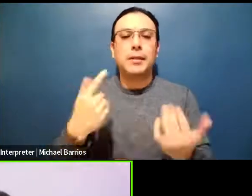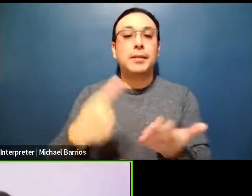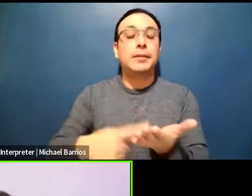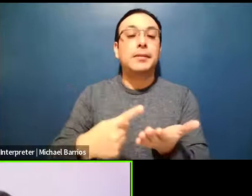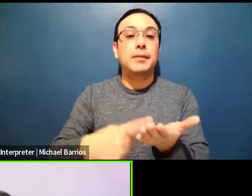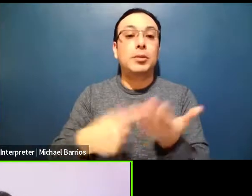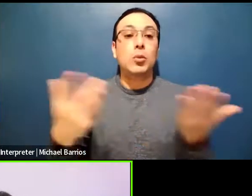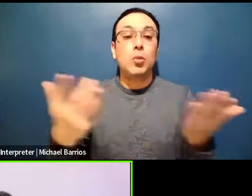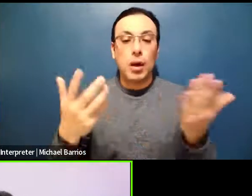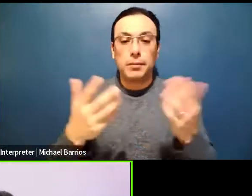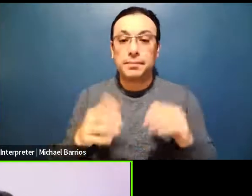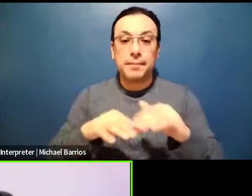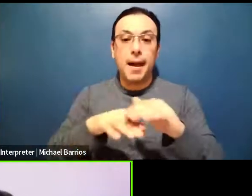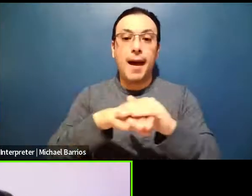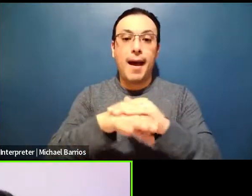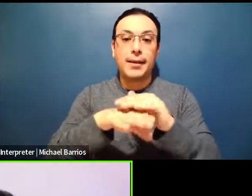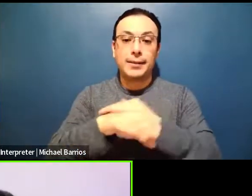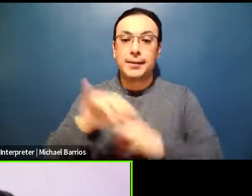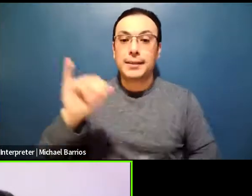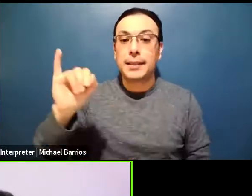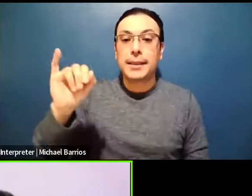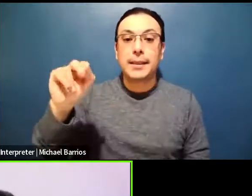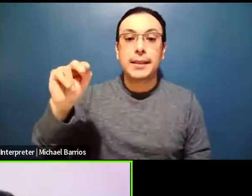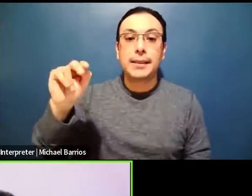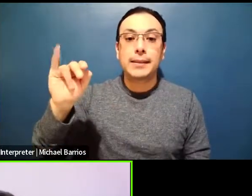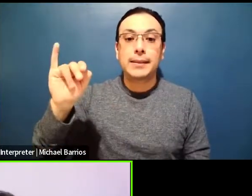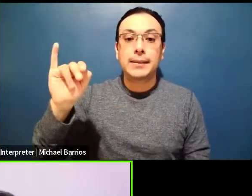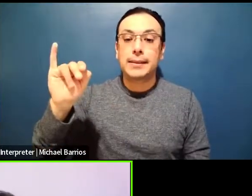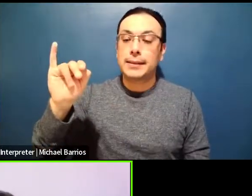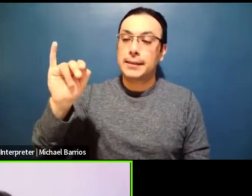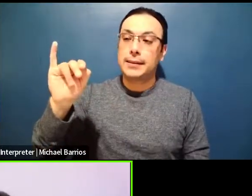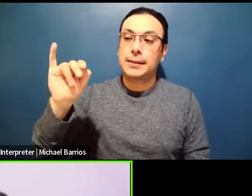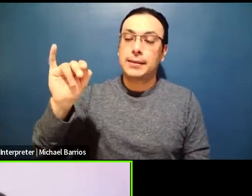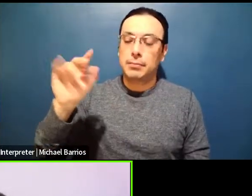intimacy, and this is called Building Our Own Belonging.